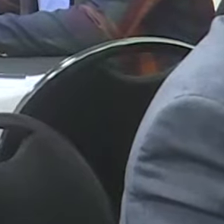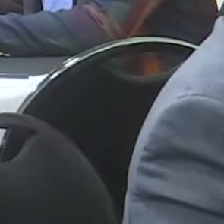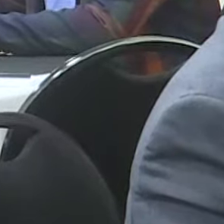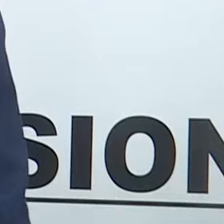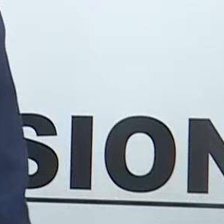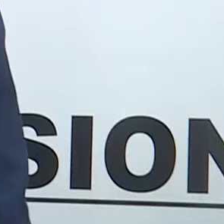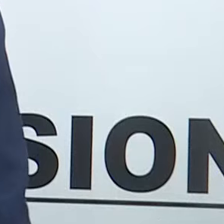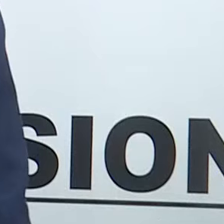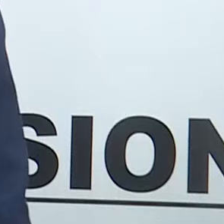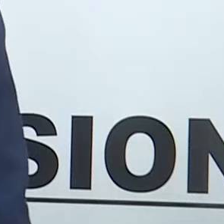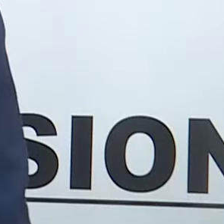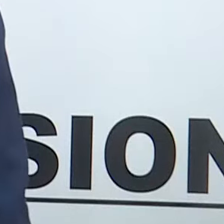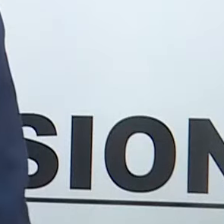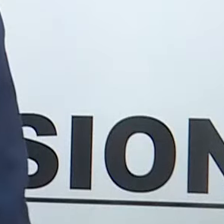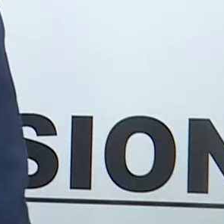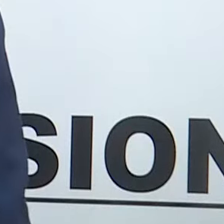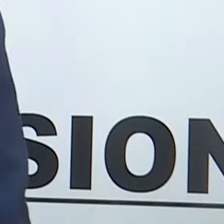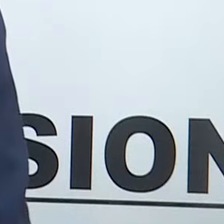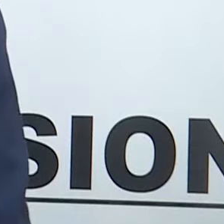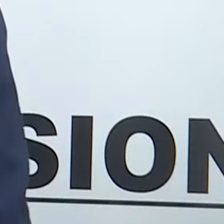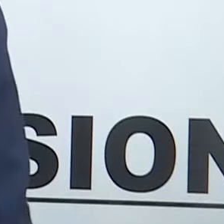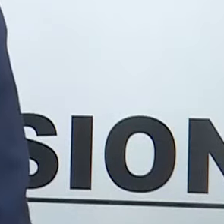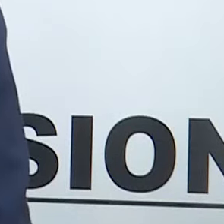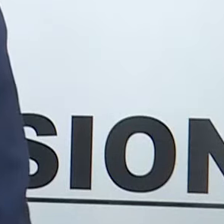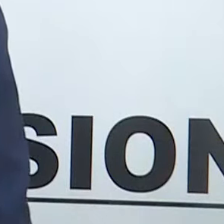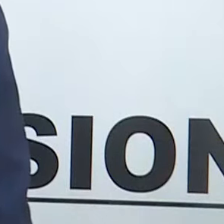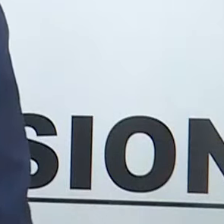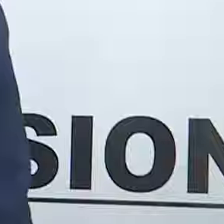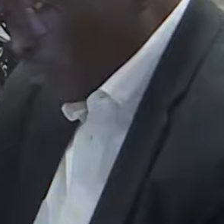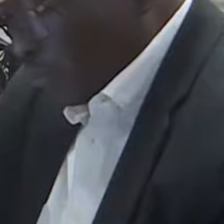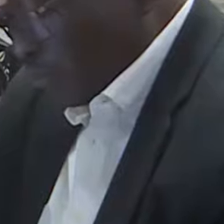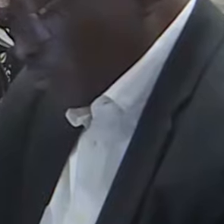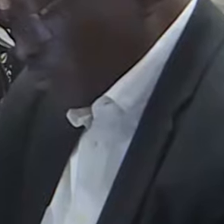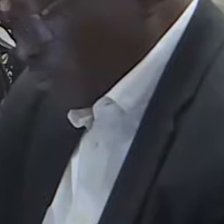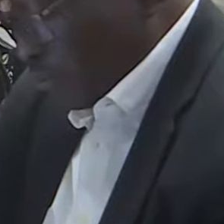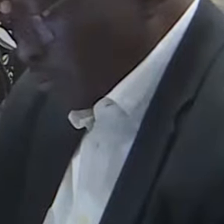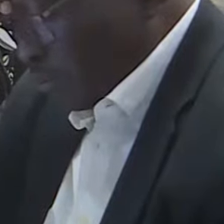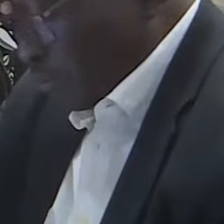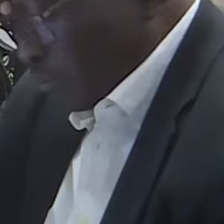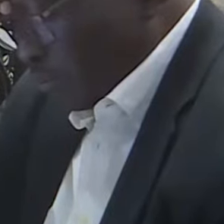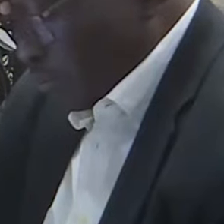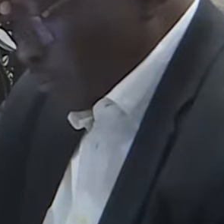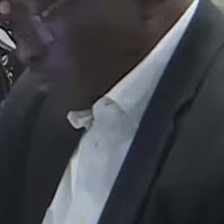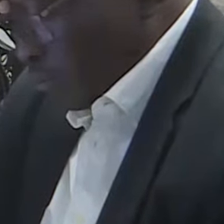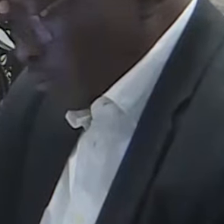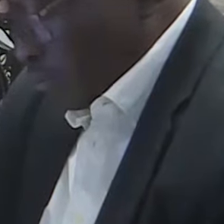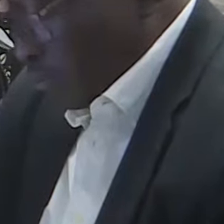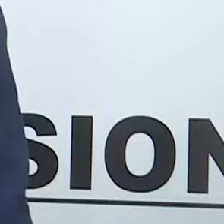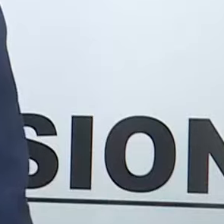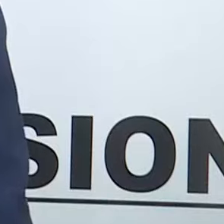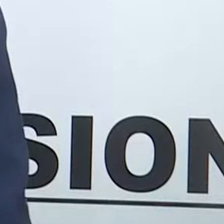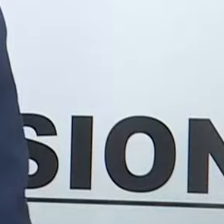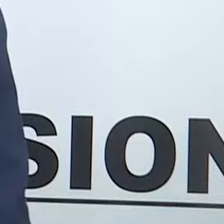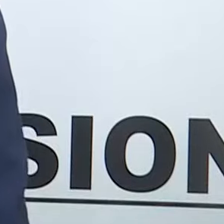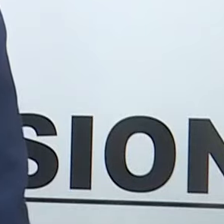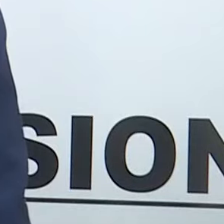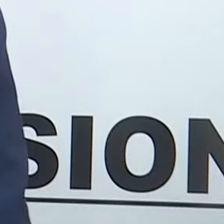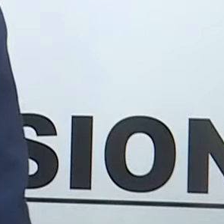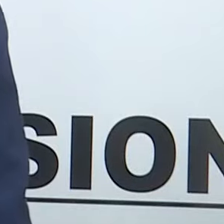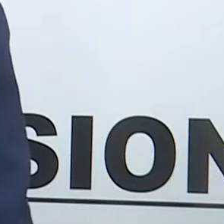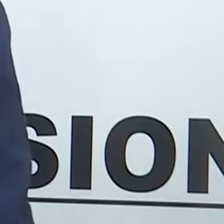the 39% of our land that has been dedicated to conservation. And some of